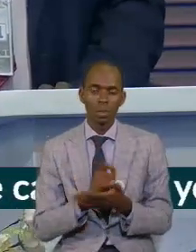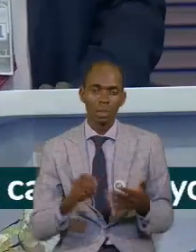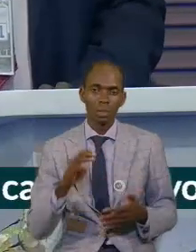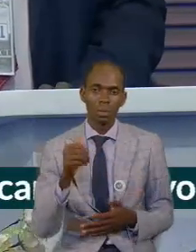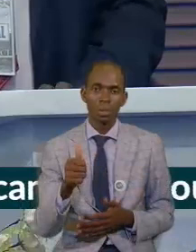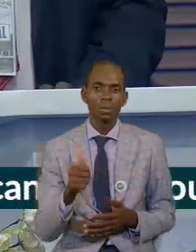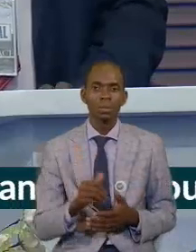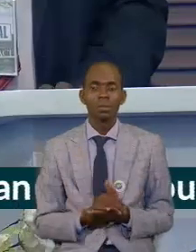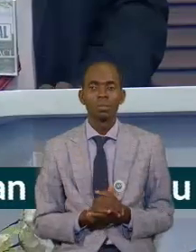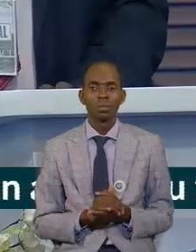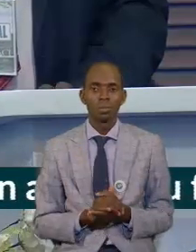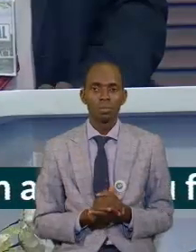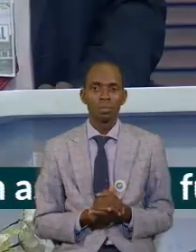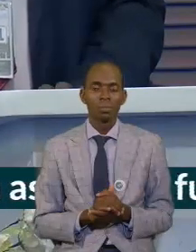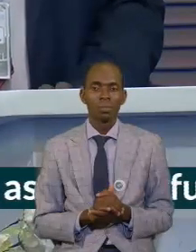Parce que c'est un moment